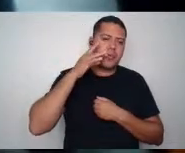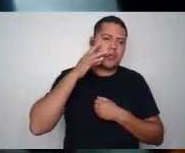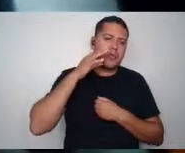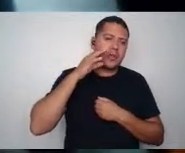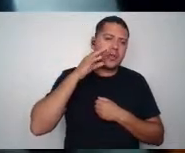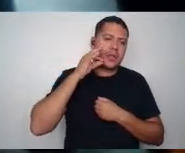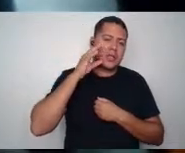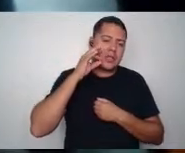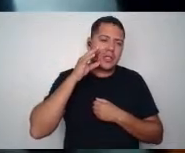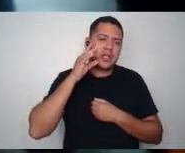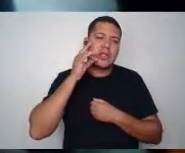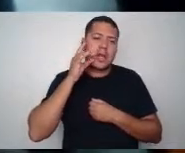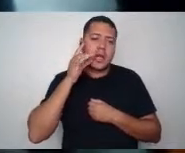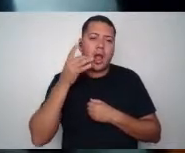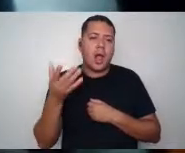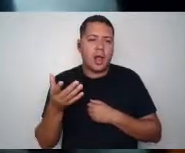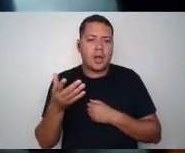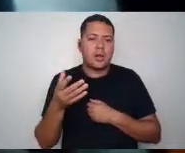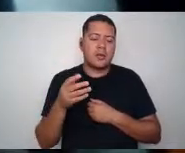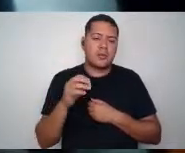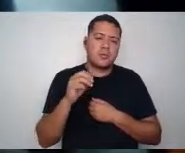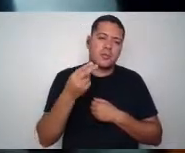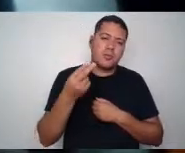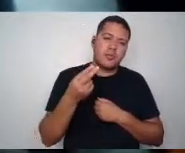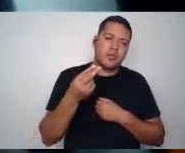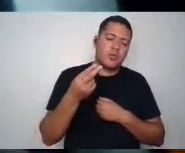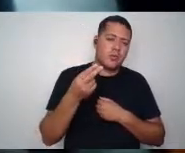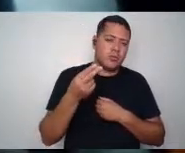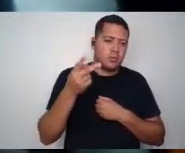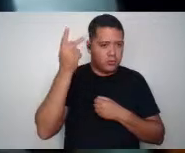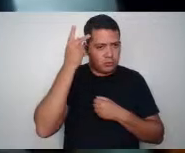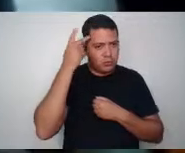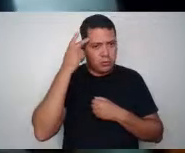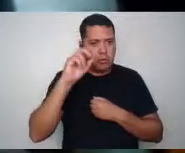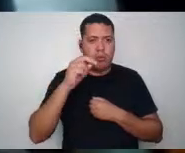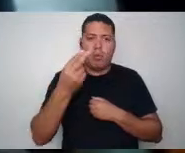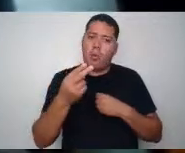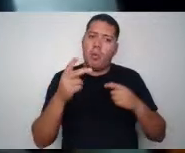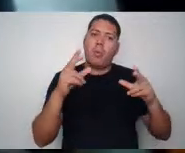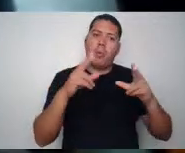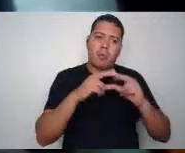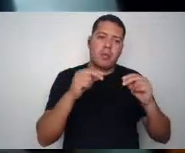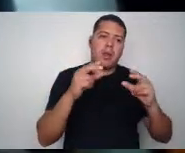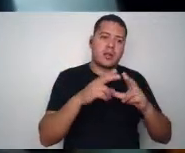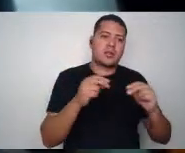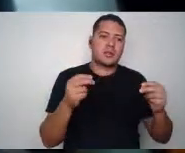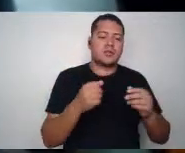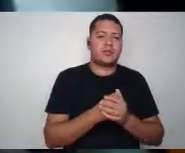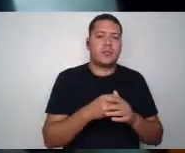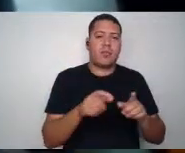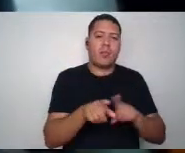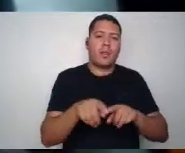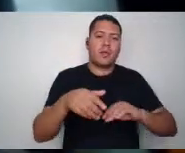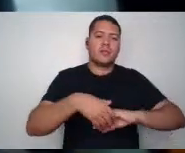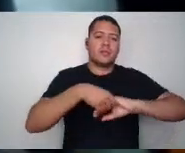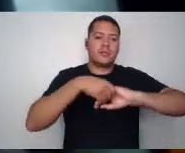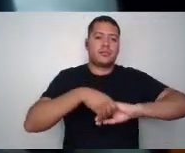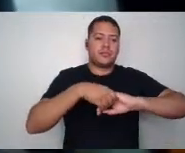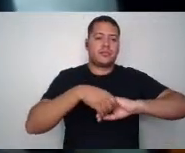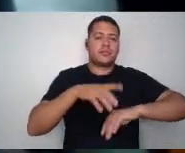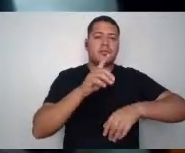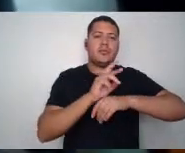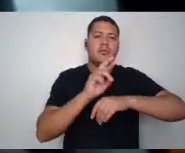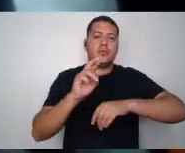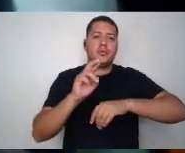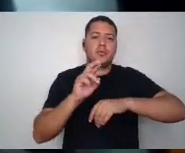Paulo, I don't remember, but it was in one of these places, or maybe even in Brasilia. I would like to say